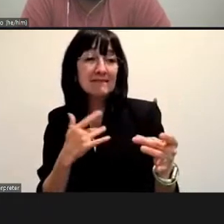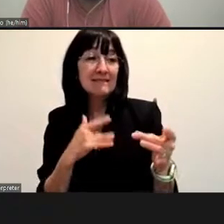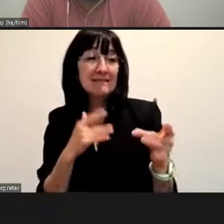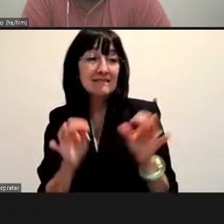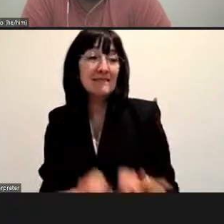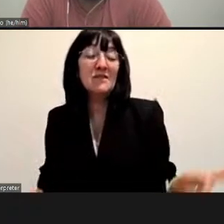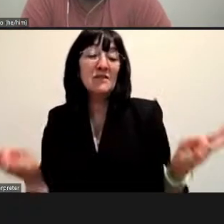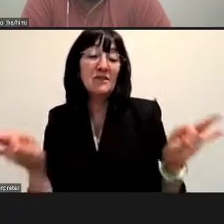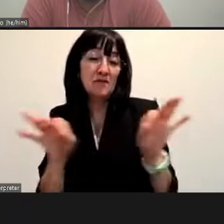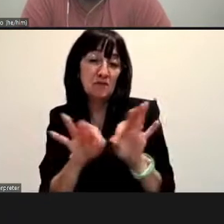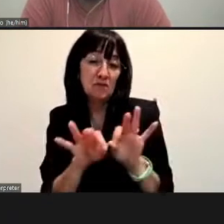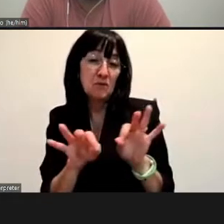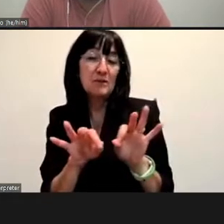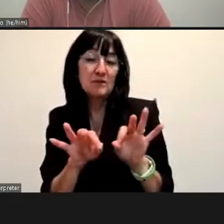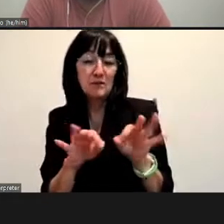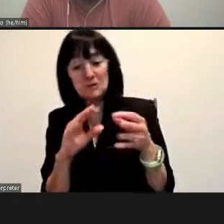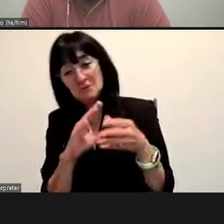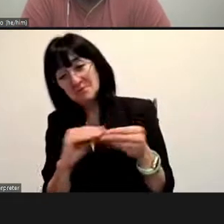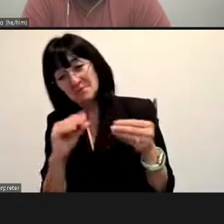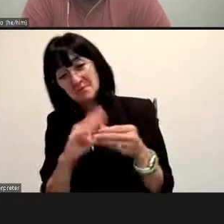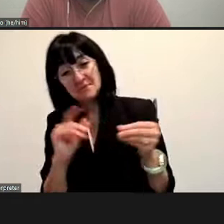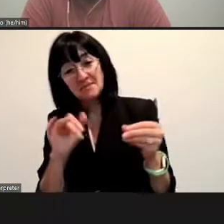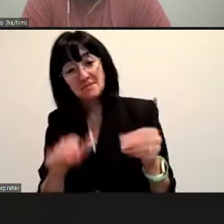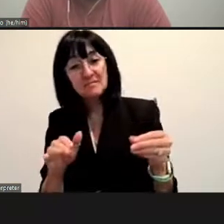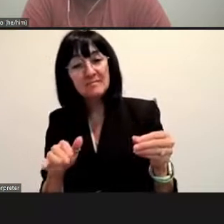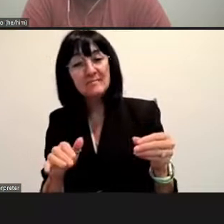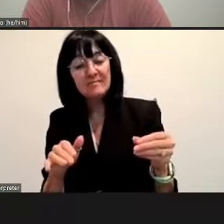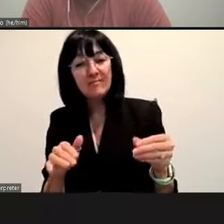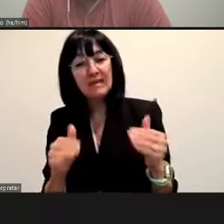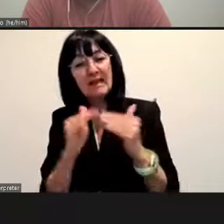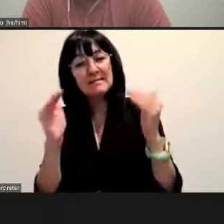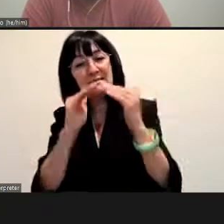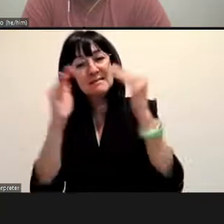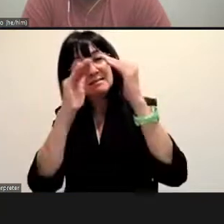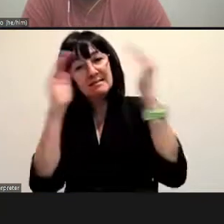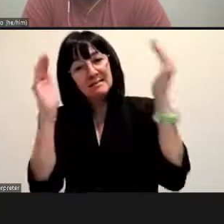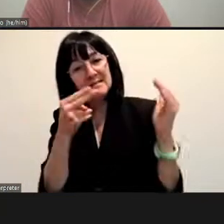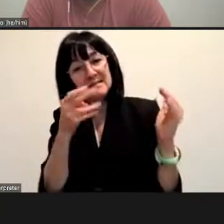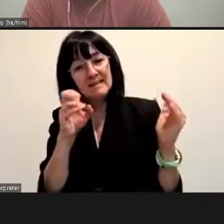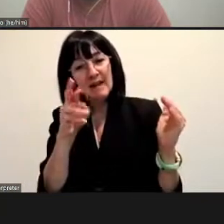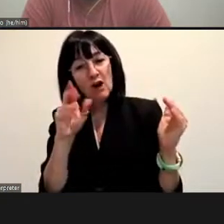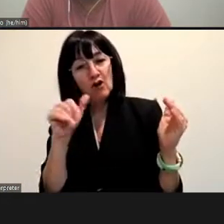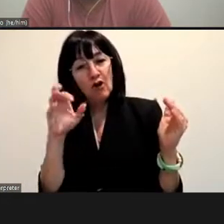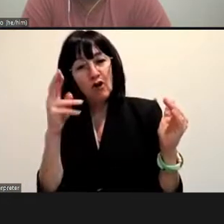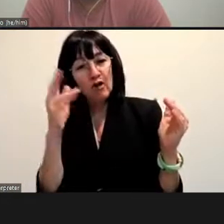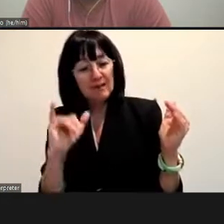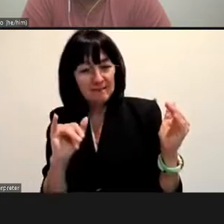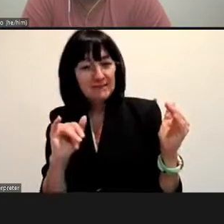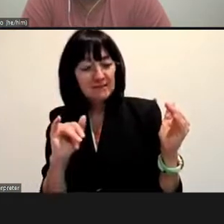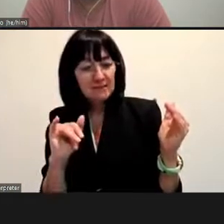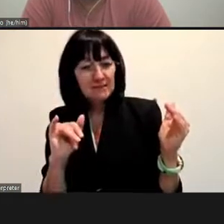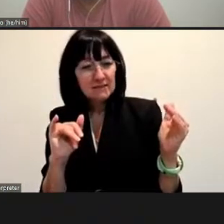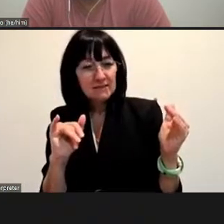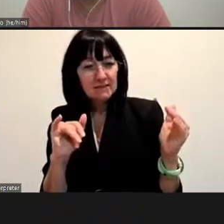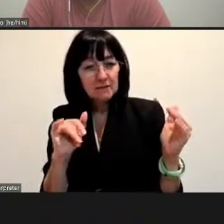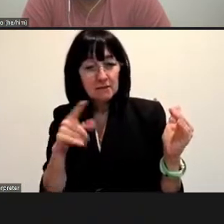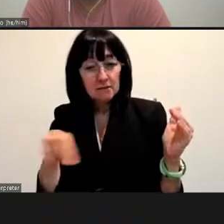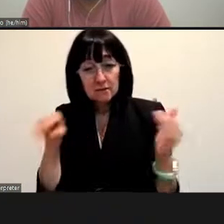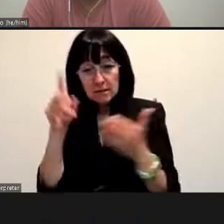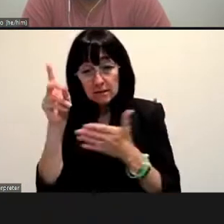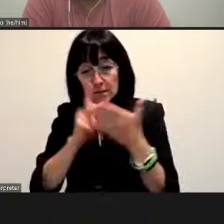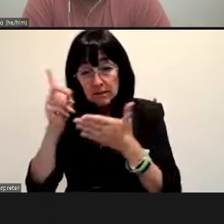hierarchies. And I think, as designers, or as people who are making sort of like